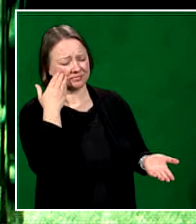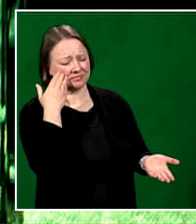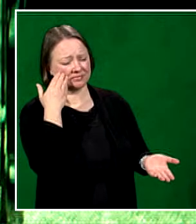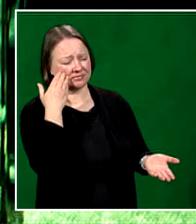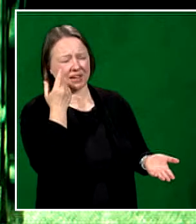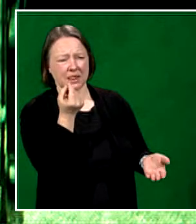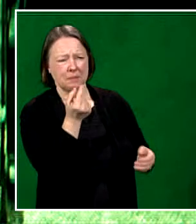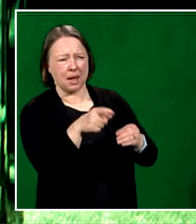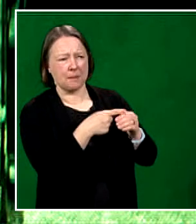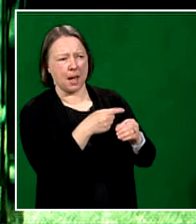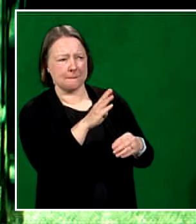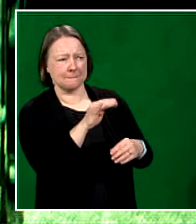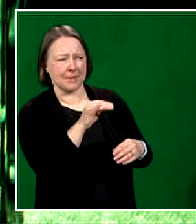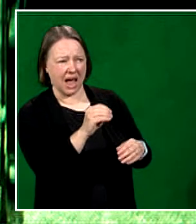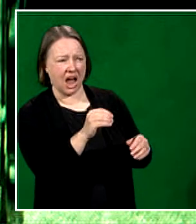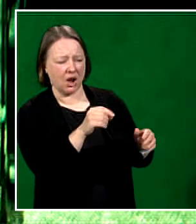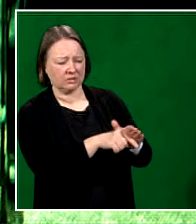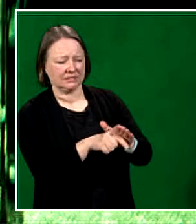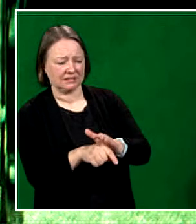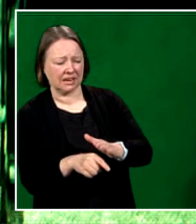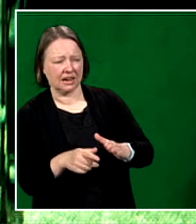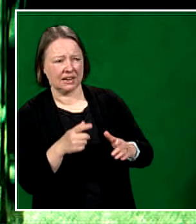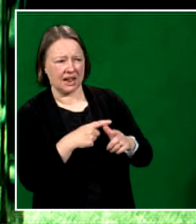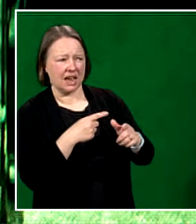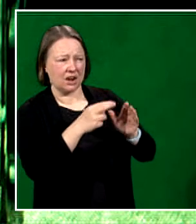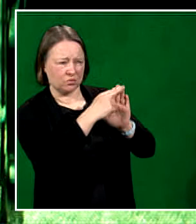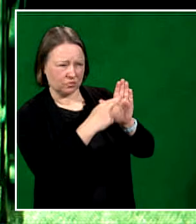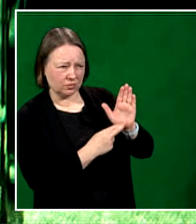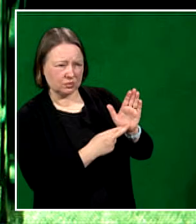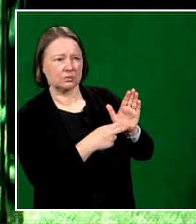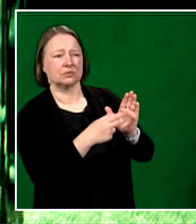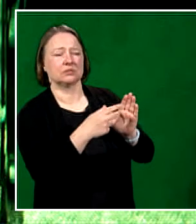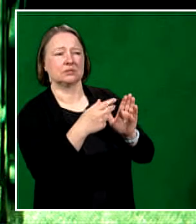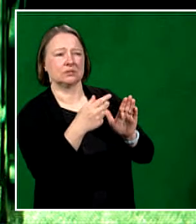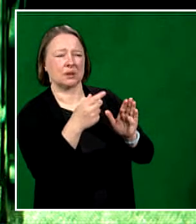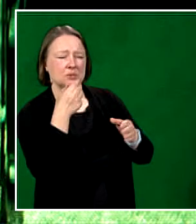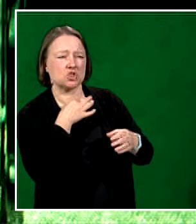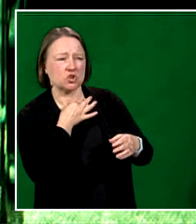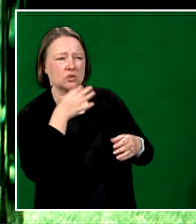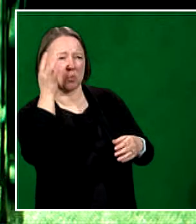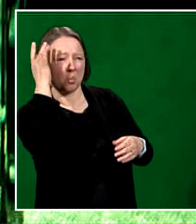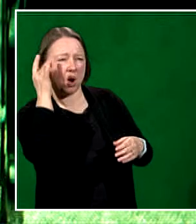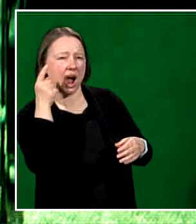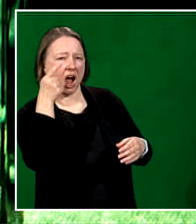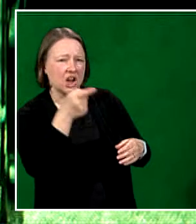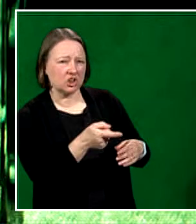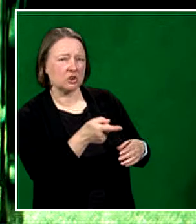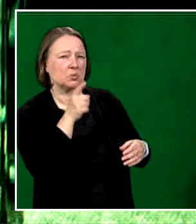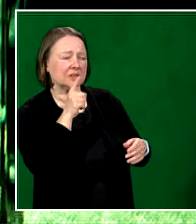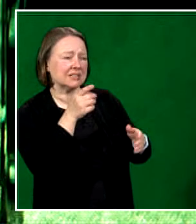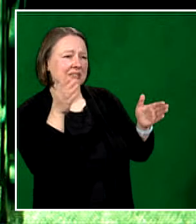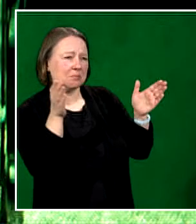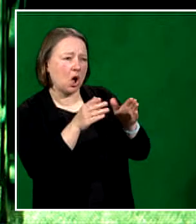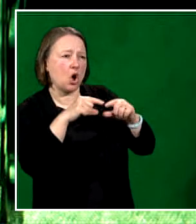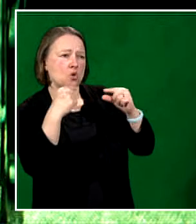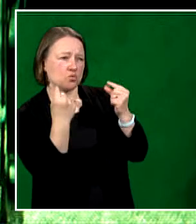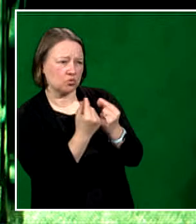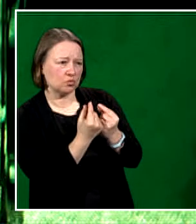about biocides and regulations, and curious why you, as a small